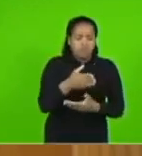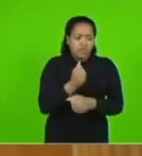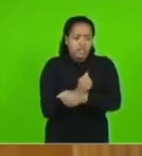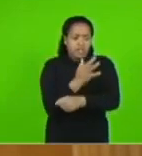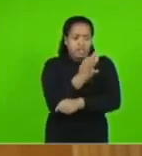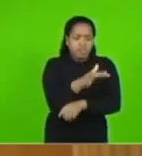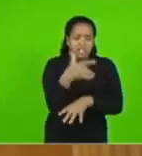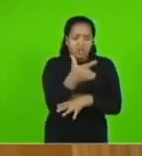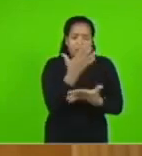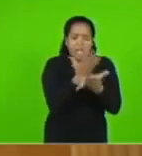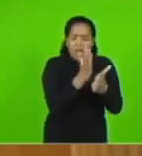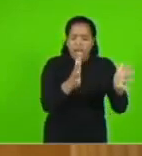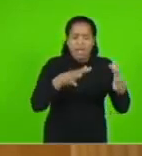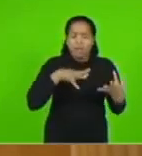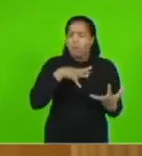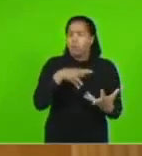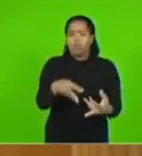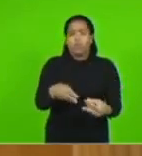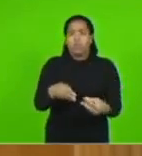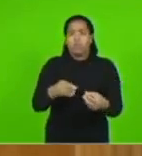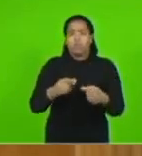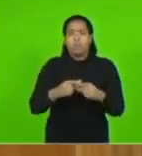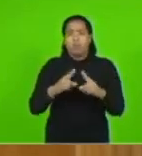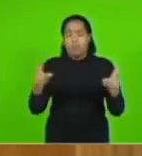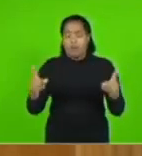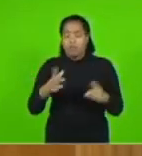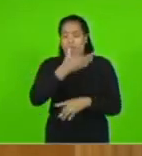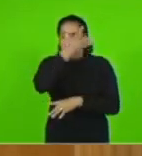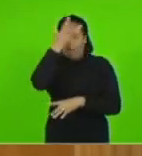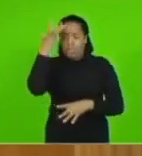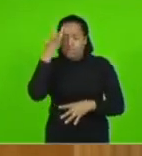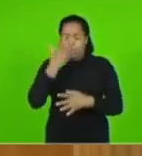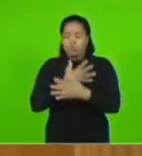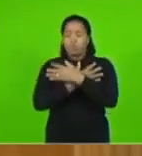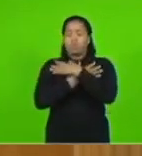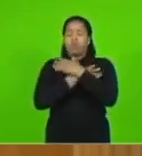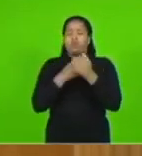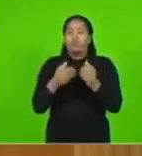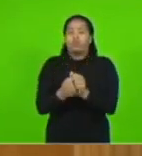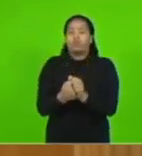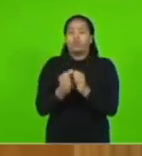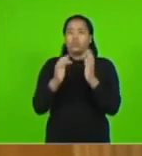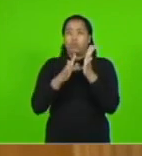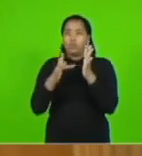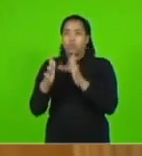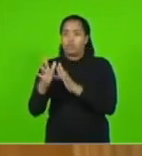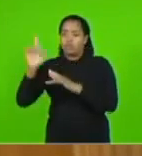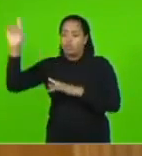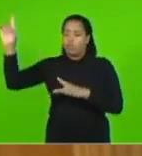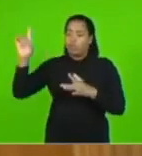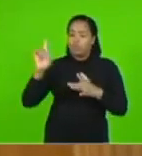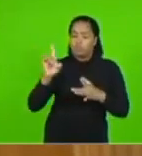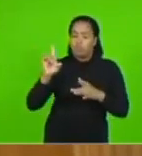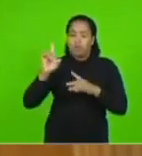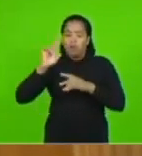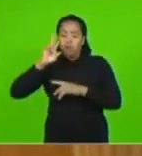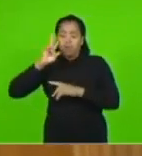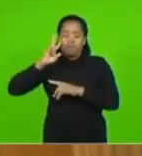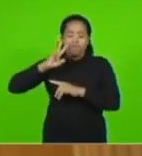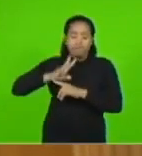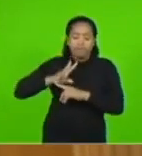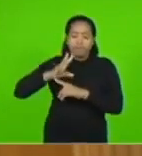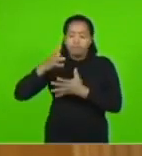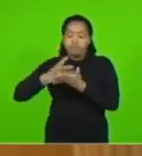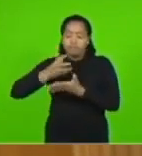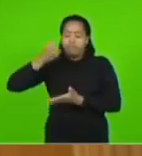hope, they're just going to think that they're going to die and that it's going to just, that's it. That's all that's going to happen. But we have hope. We know that after we die,